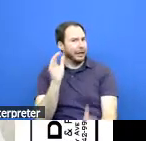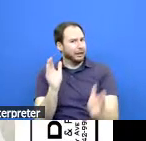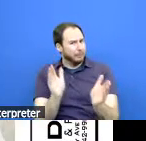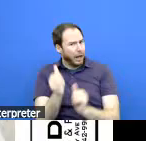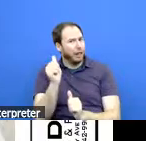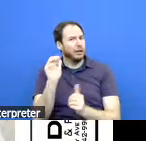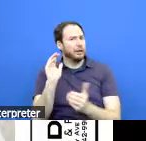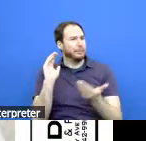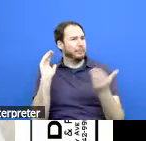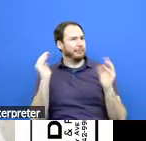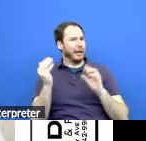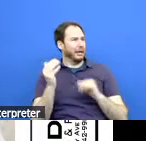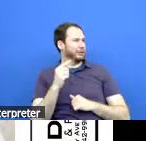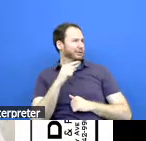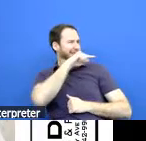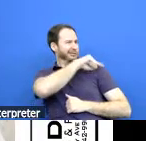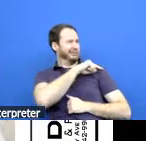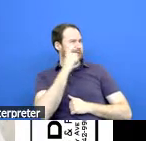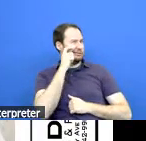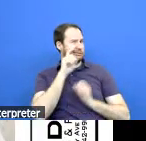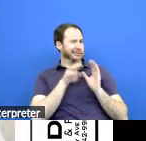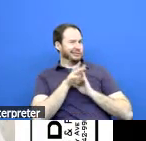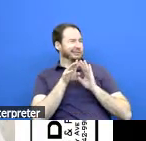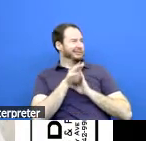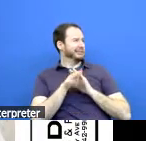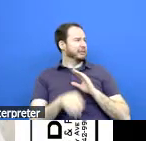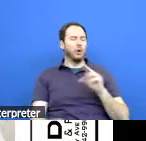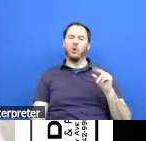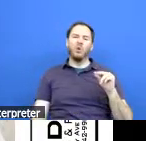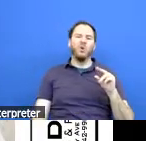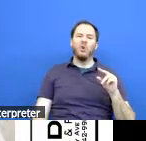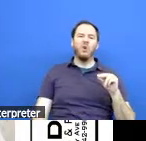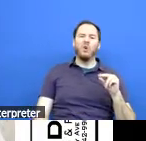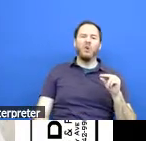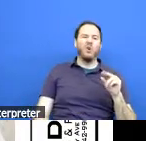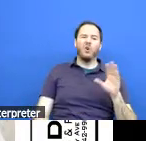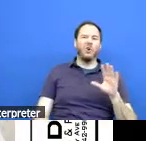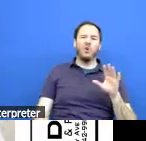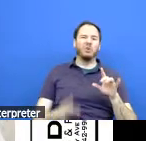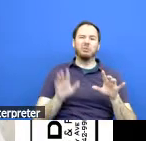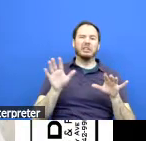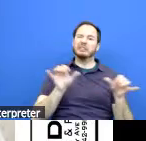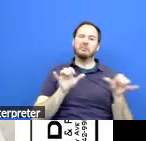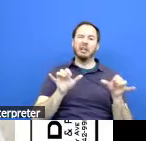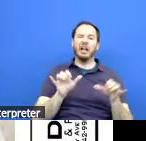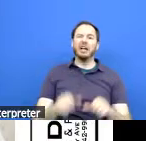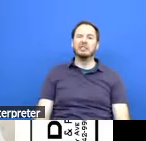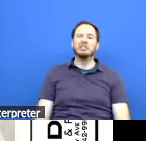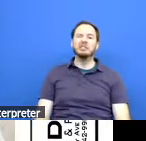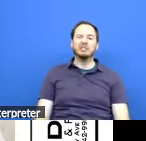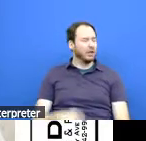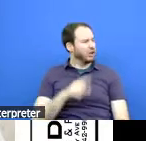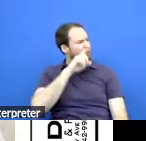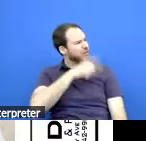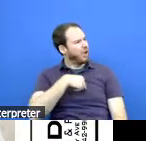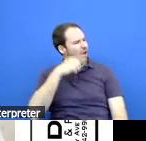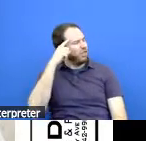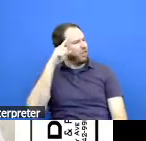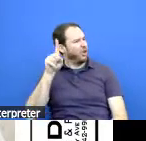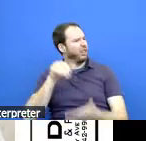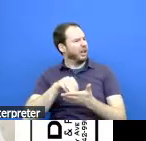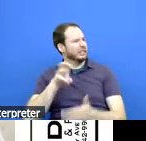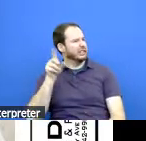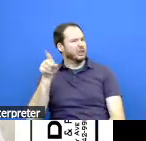smaller than these other units. no, it's about similar size. I thought they were about